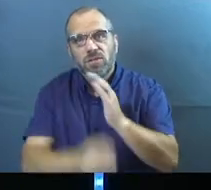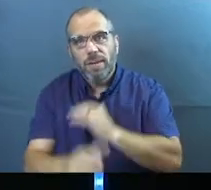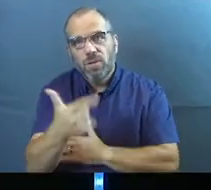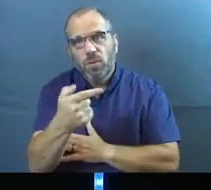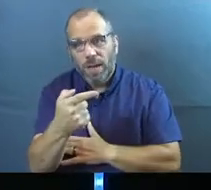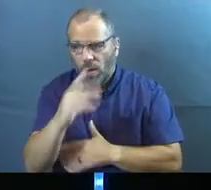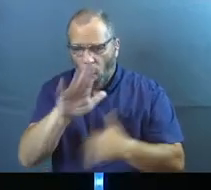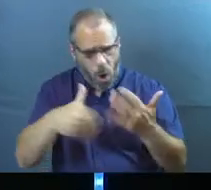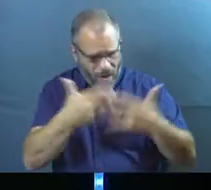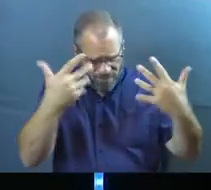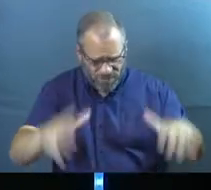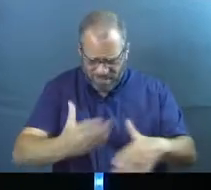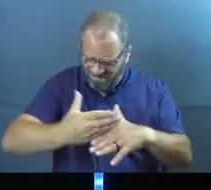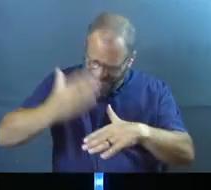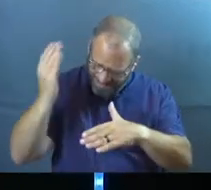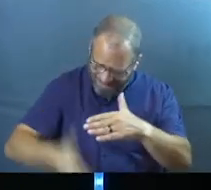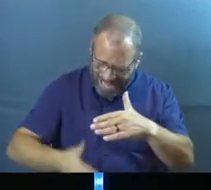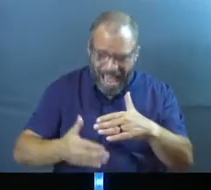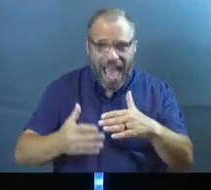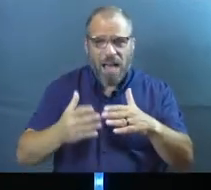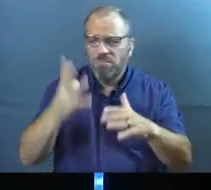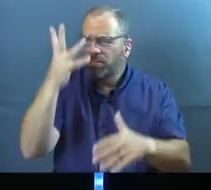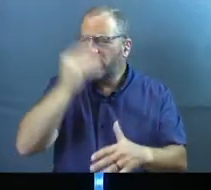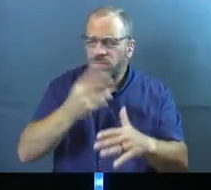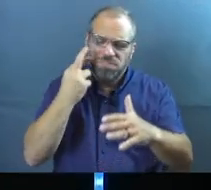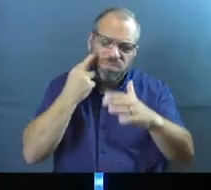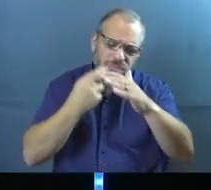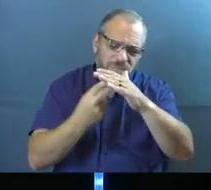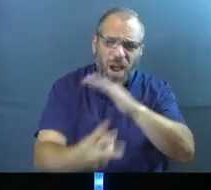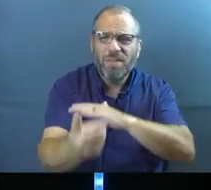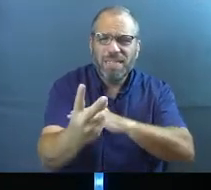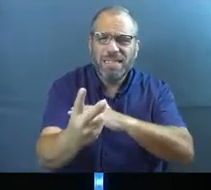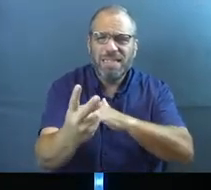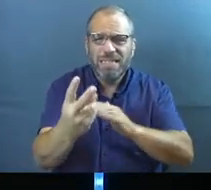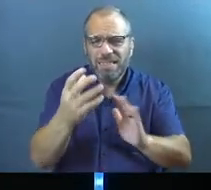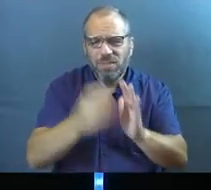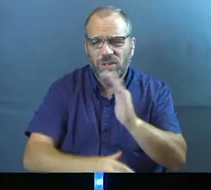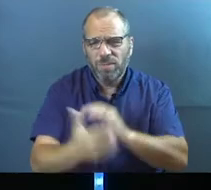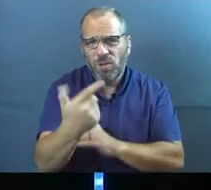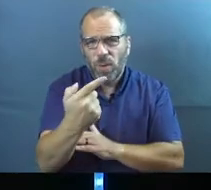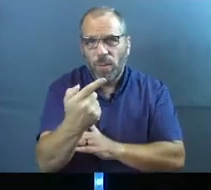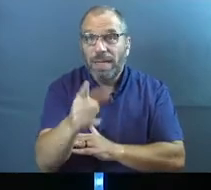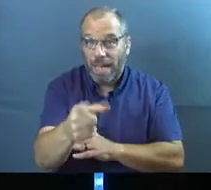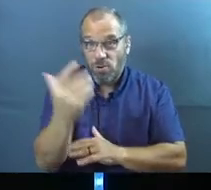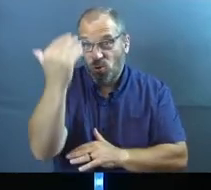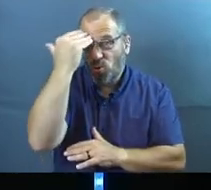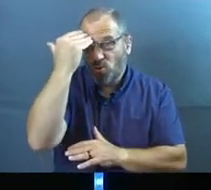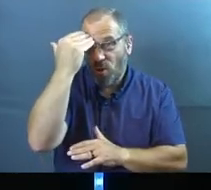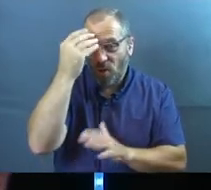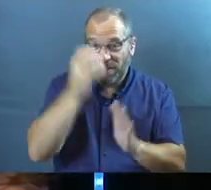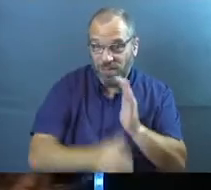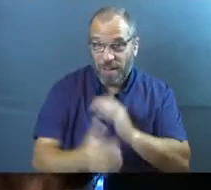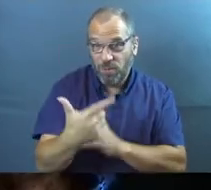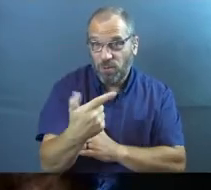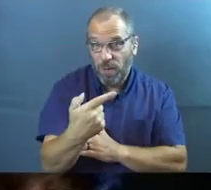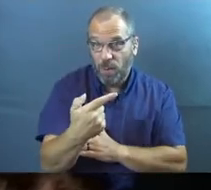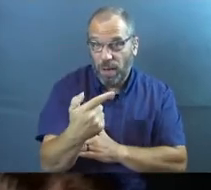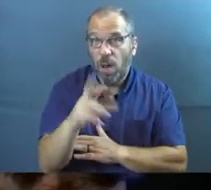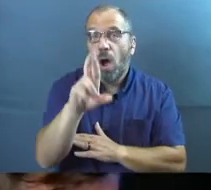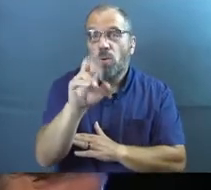And it's the end of all things. And the most beautiful prophecy in the book of Revelation is this. And some of you guys know this from chapter